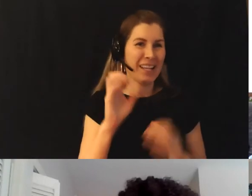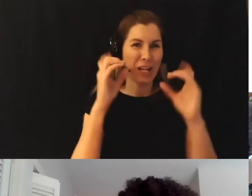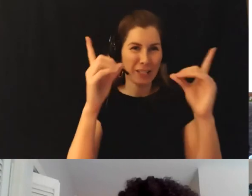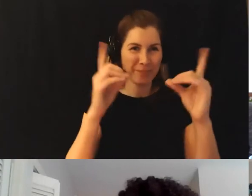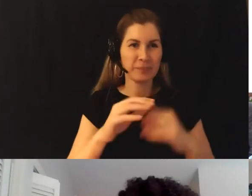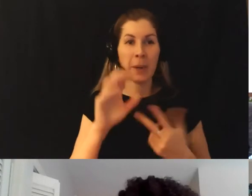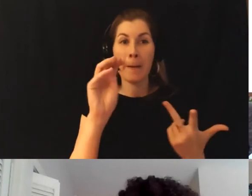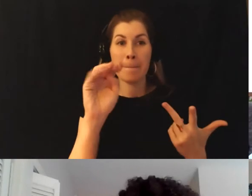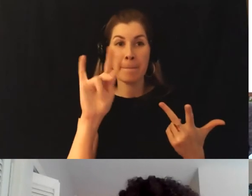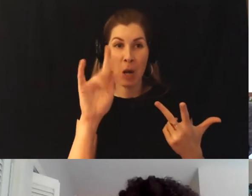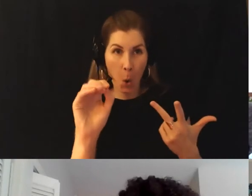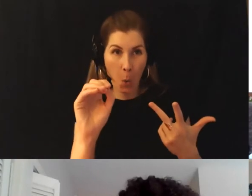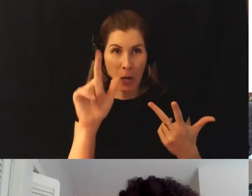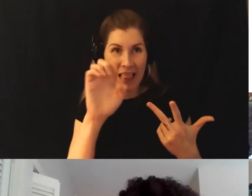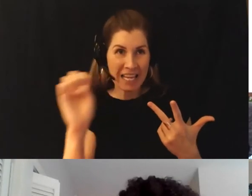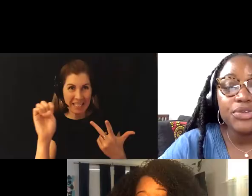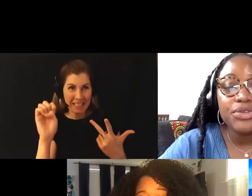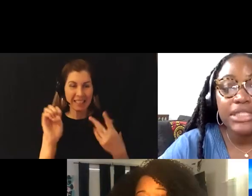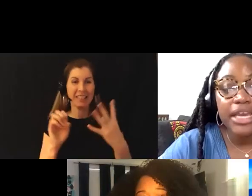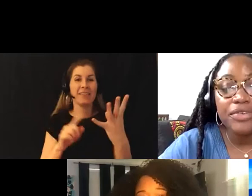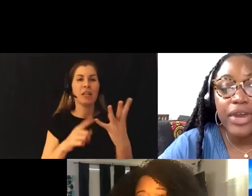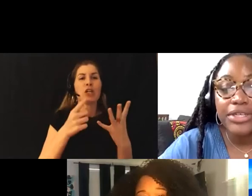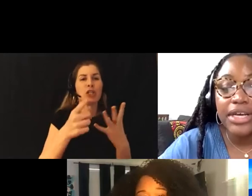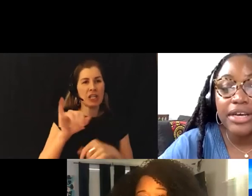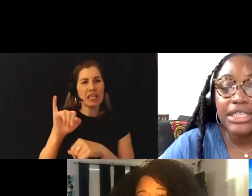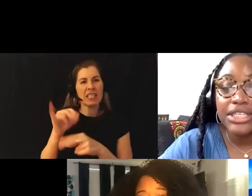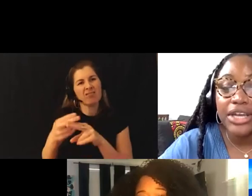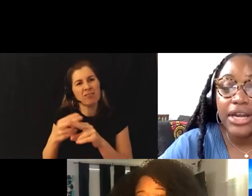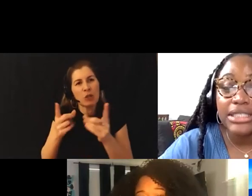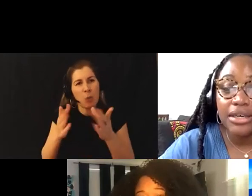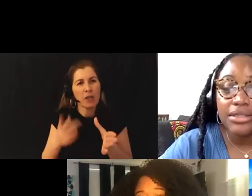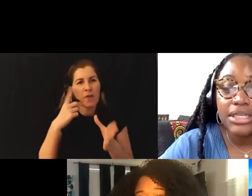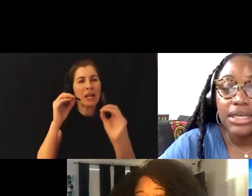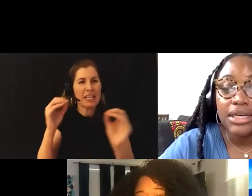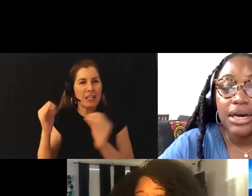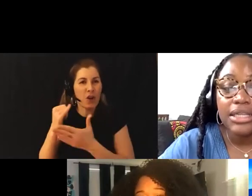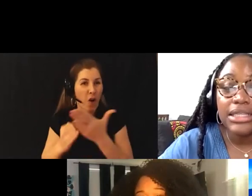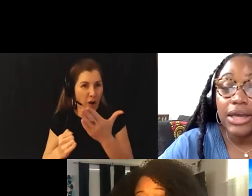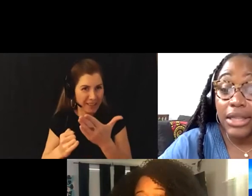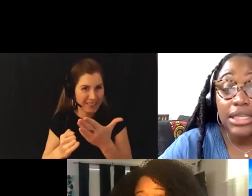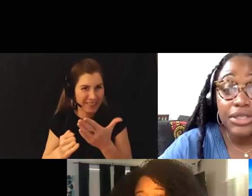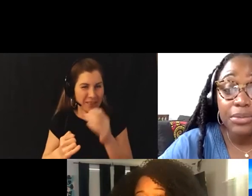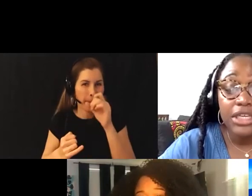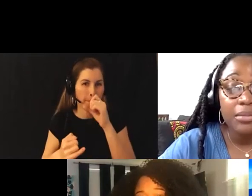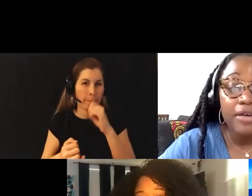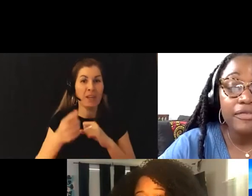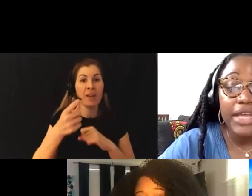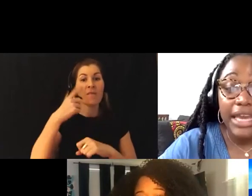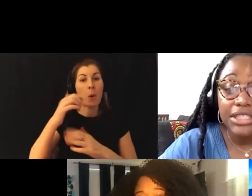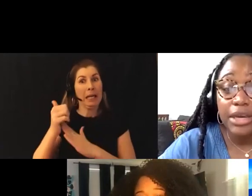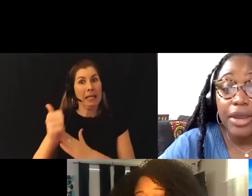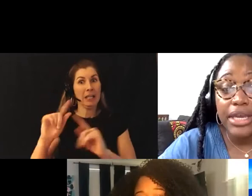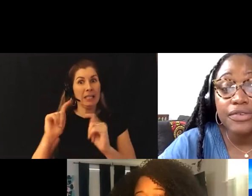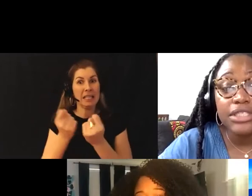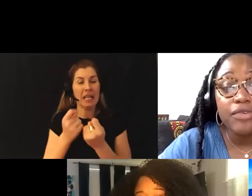Miko Lee is currently the Interim Executive Director of the Teaching Artists Guild, on the leadership team of